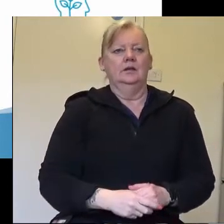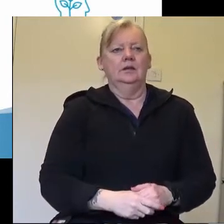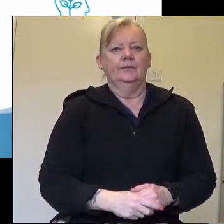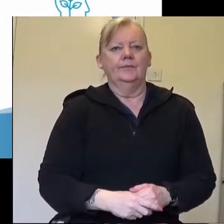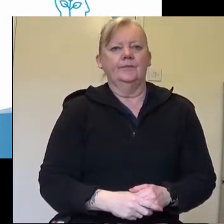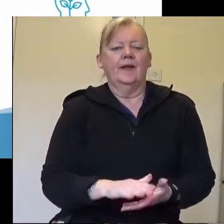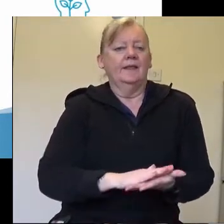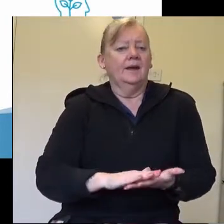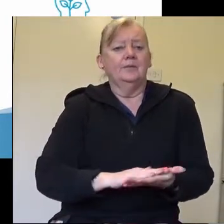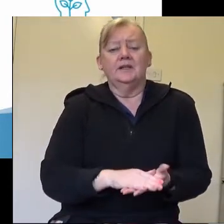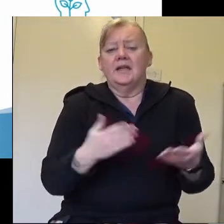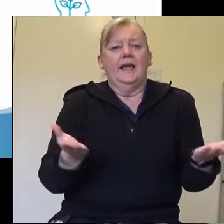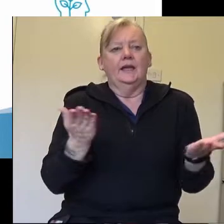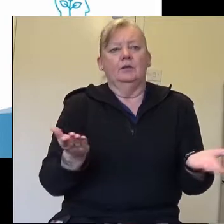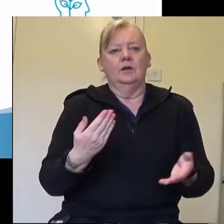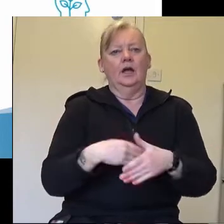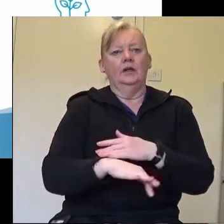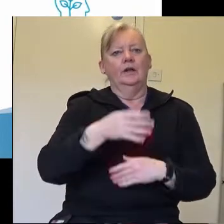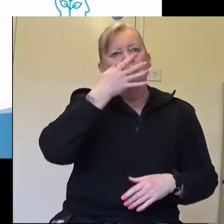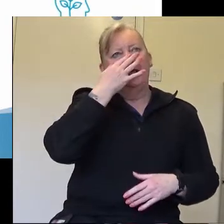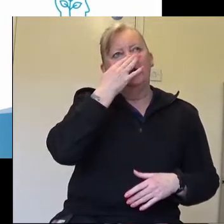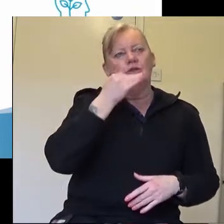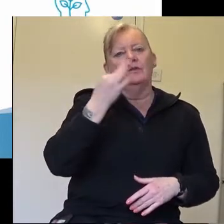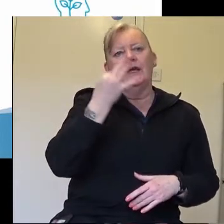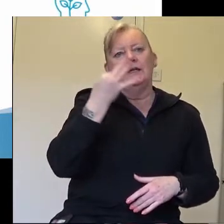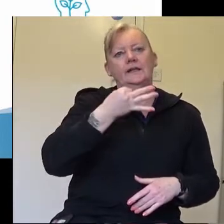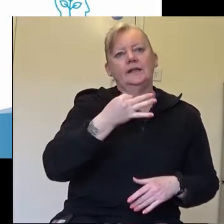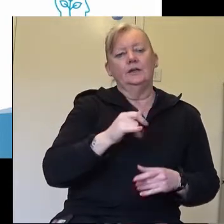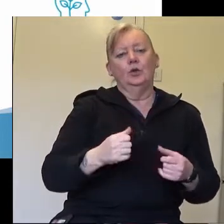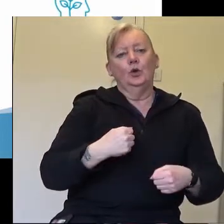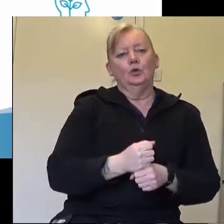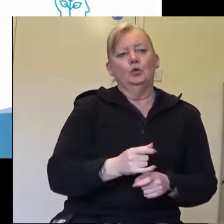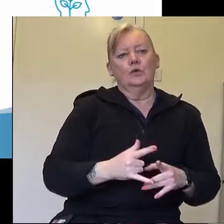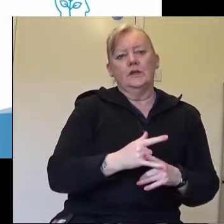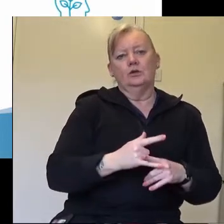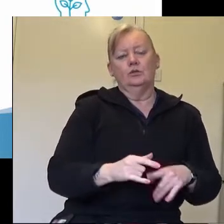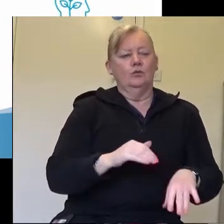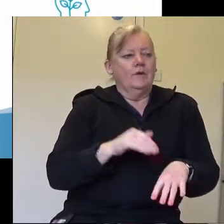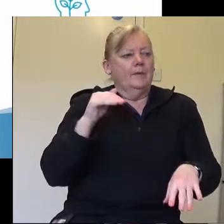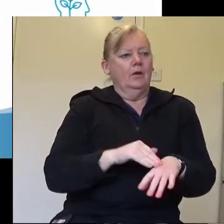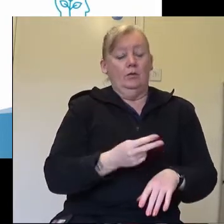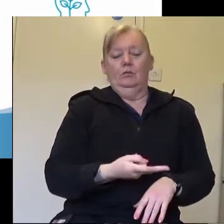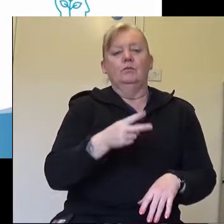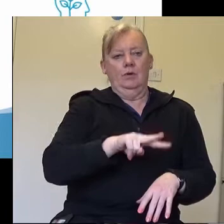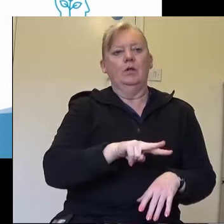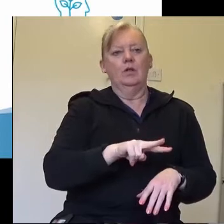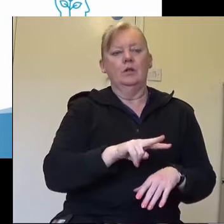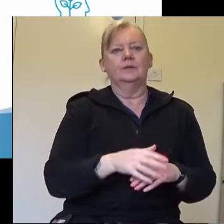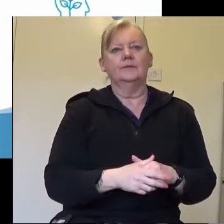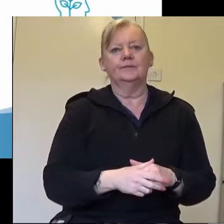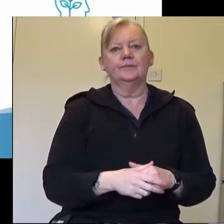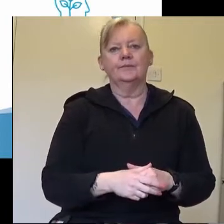young person. And that means anybody under the age of 18 into sexual or criminal or both,